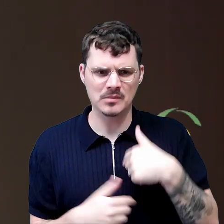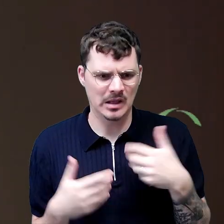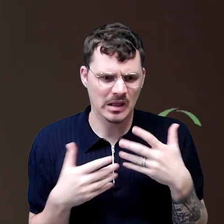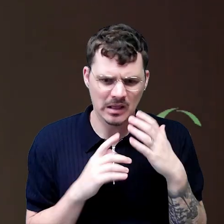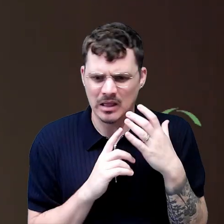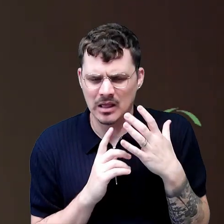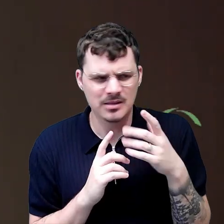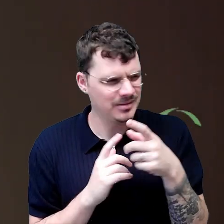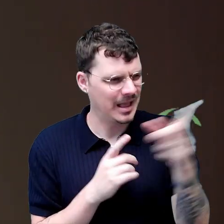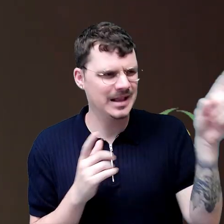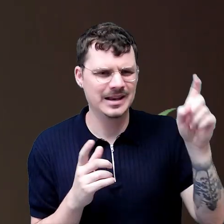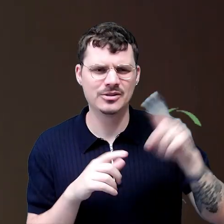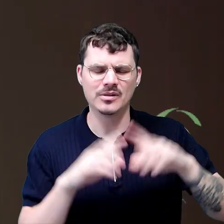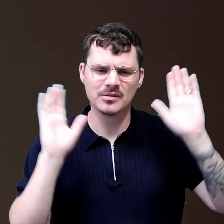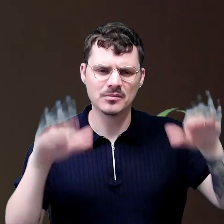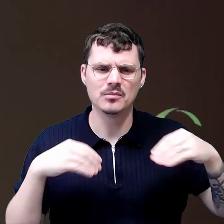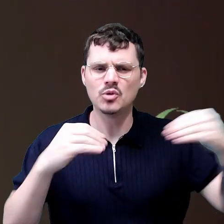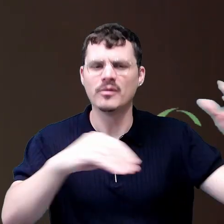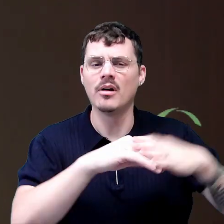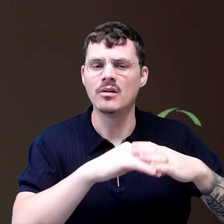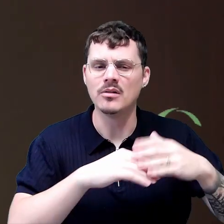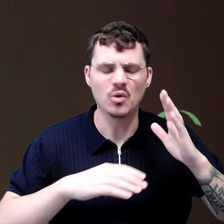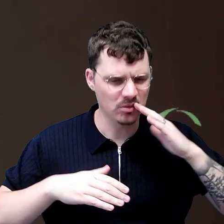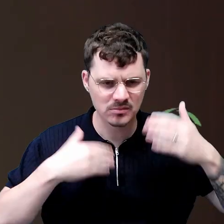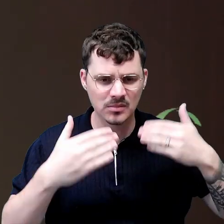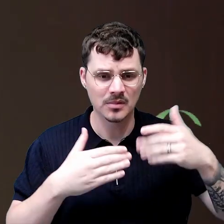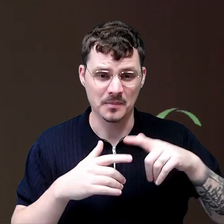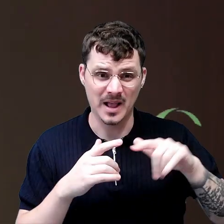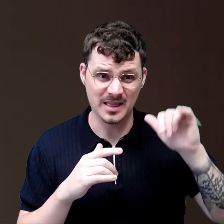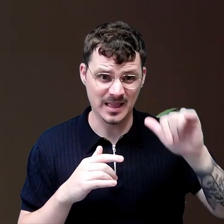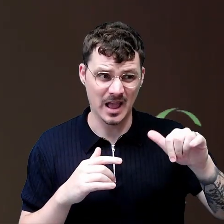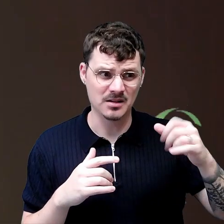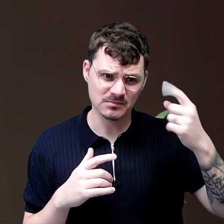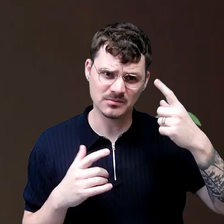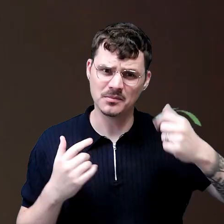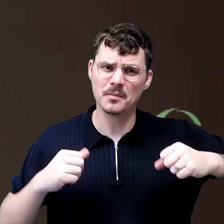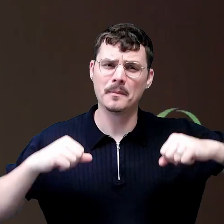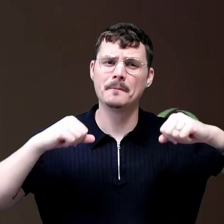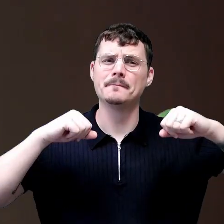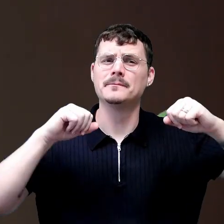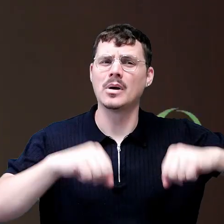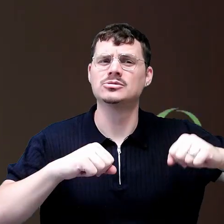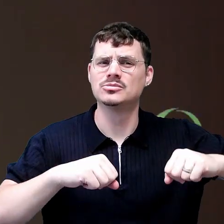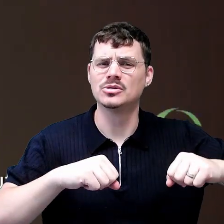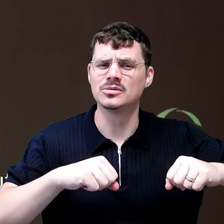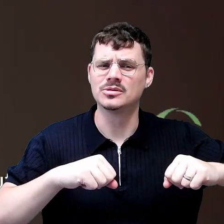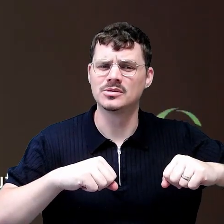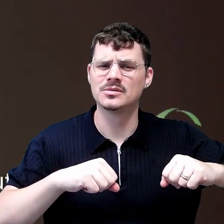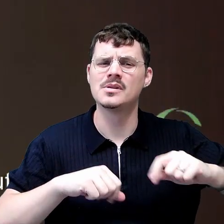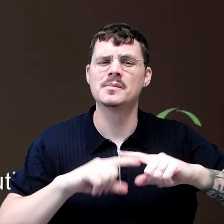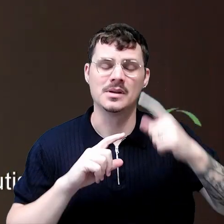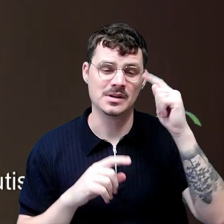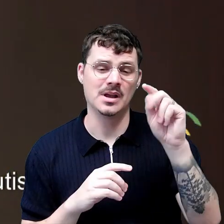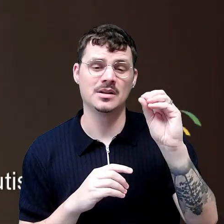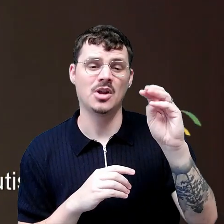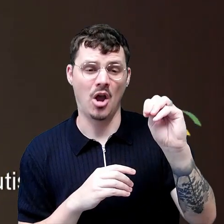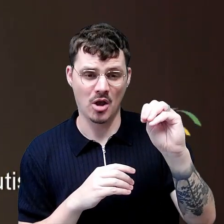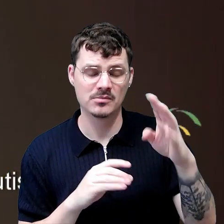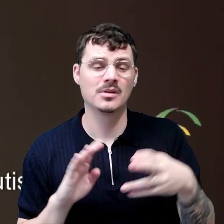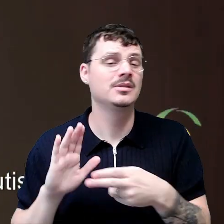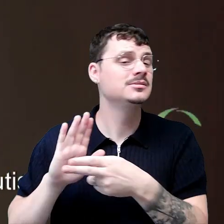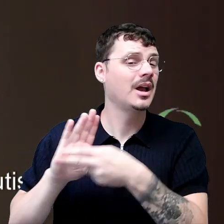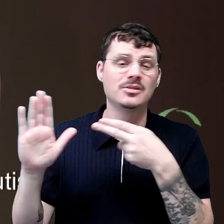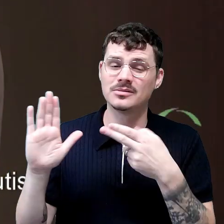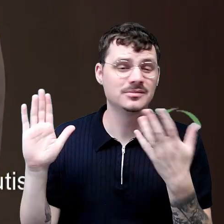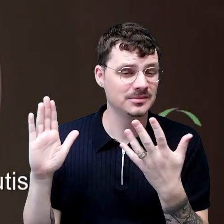it, which is, in fact, very doable, very possible. However, Tom was